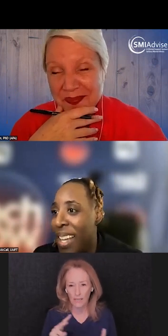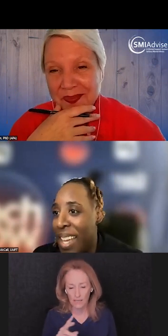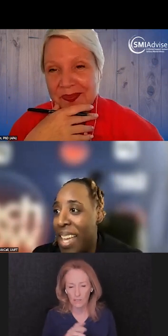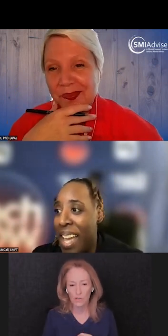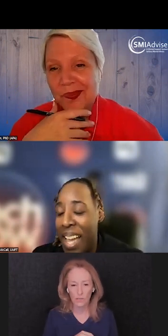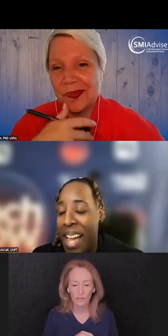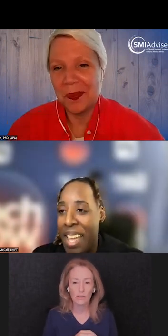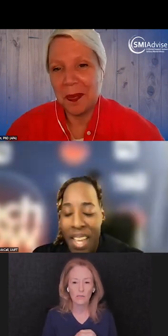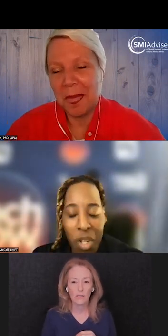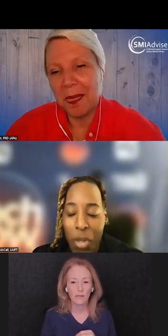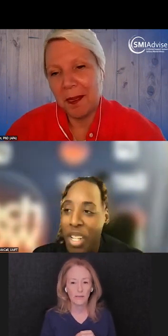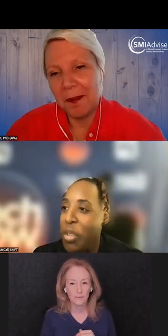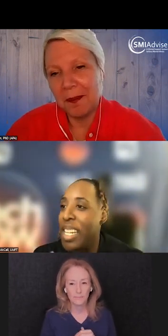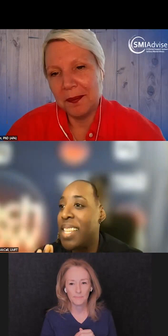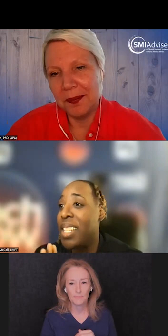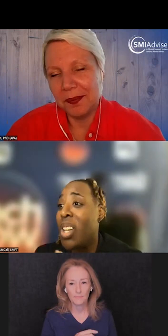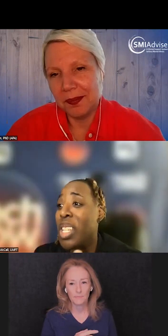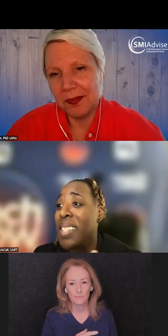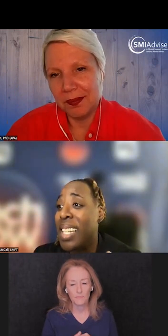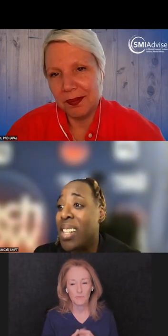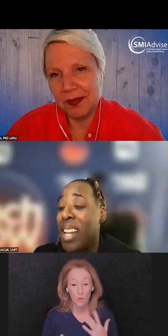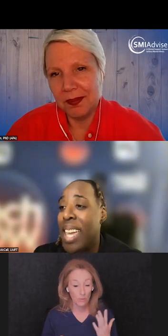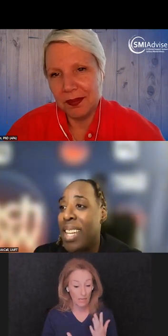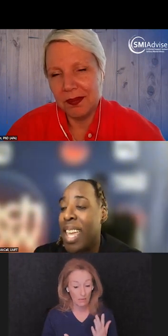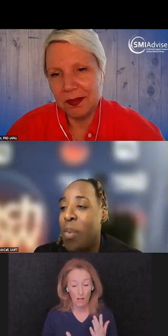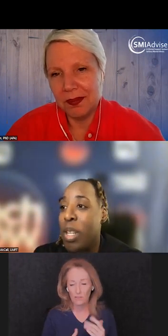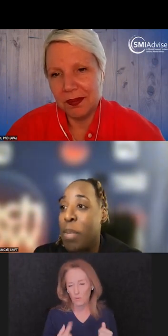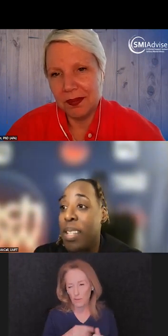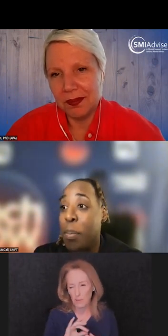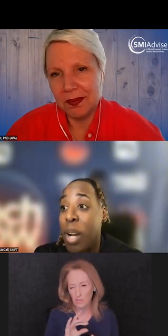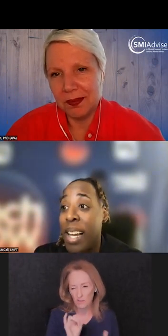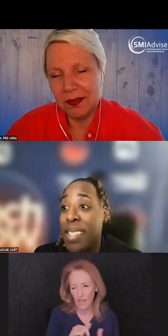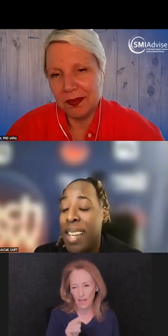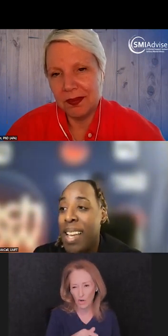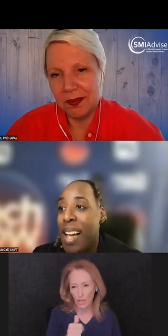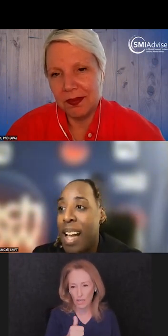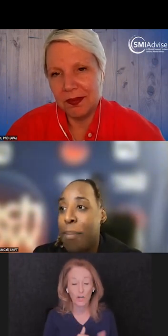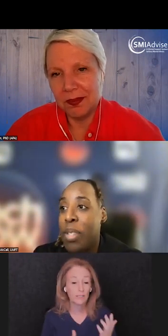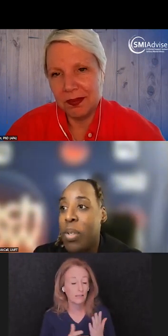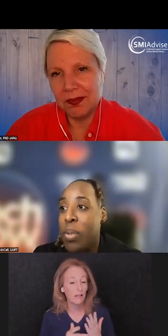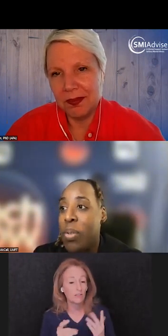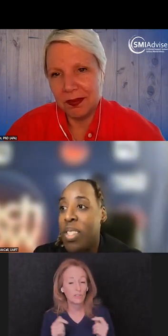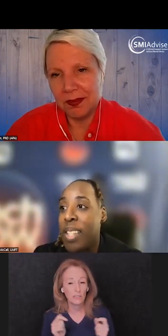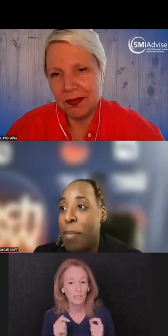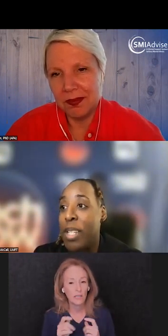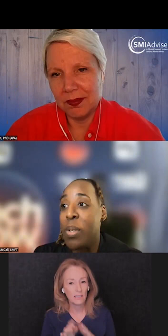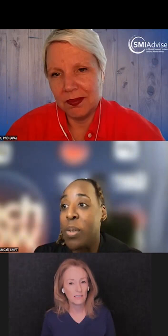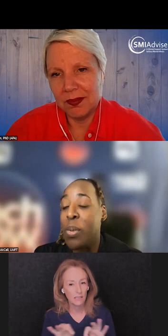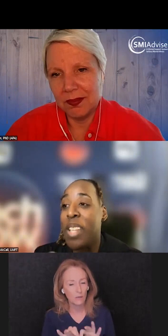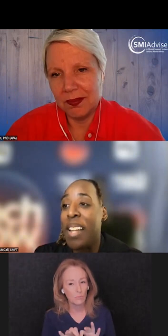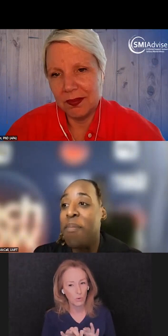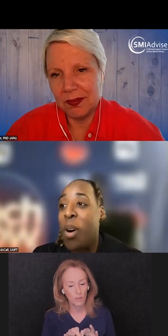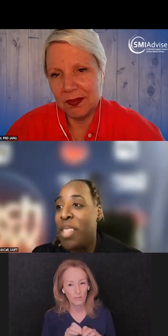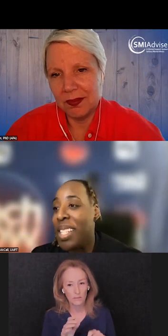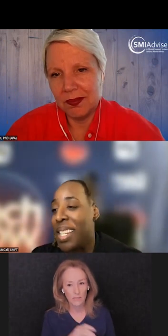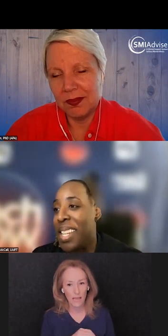earlier, I 100% agree. Technology is here, and we'd be surprised to the layman who's